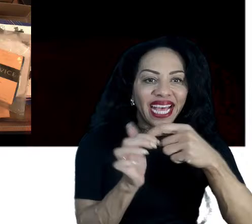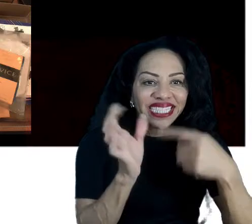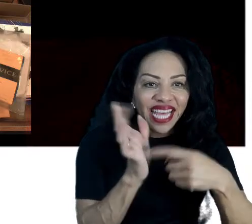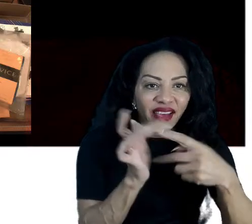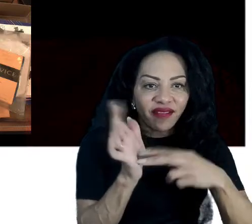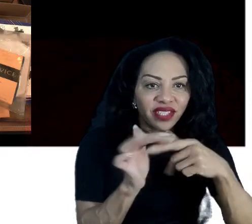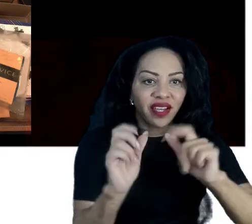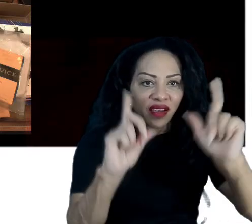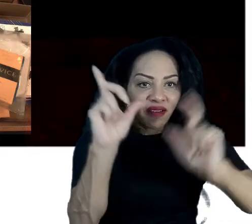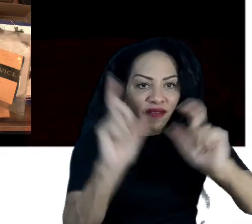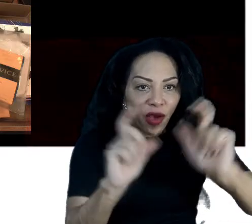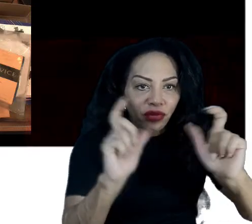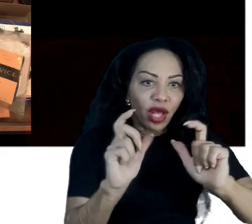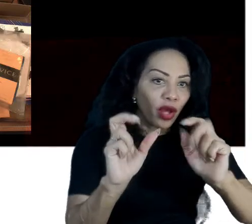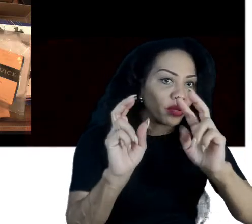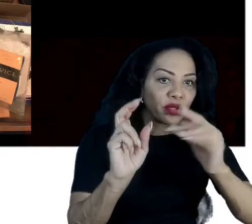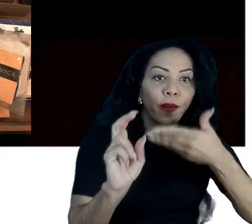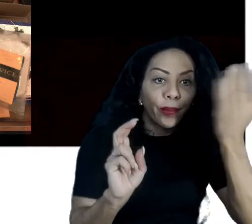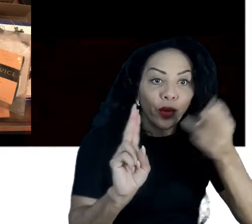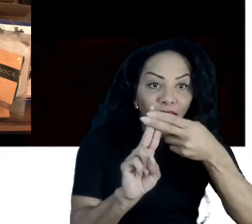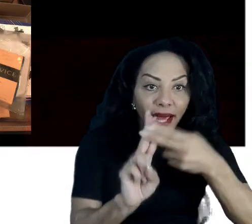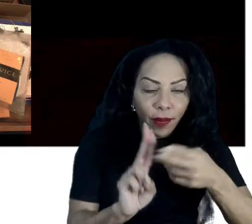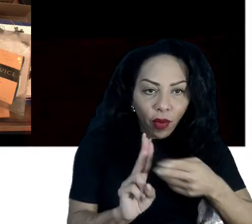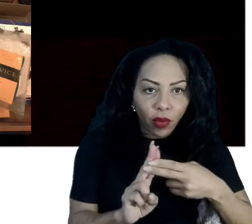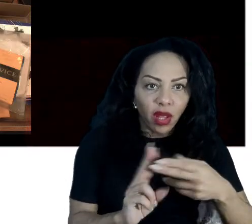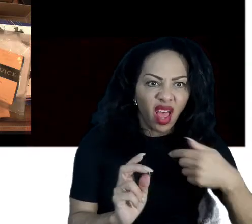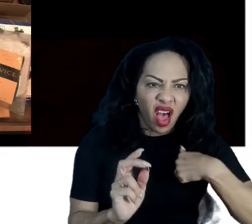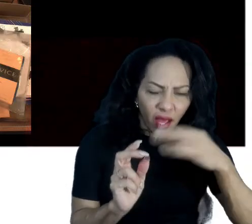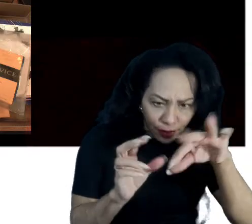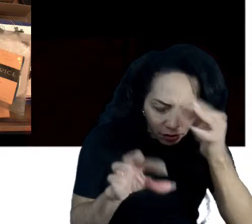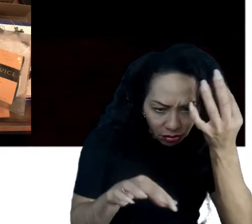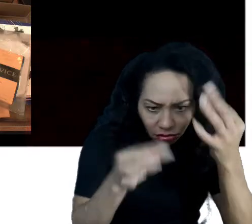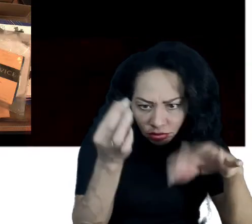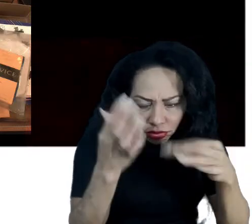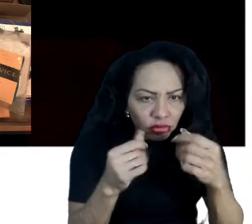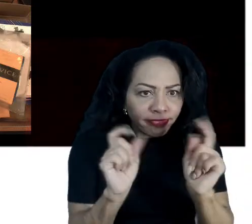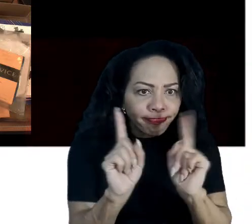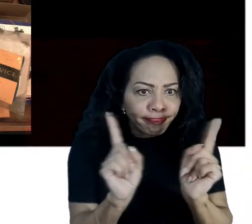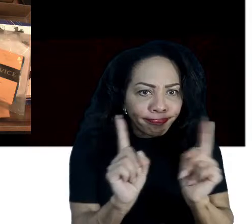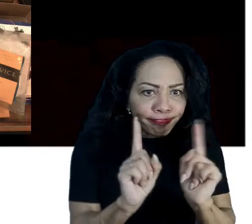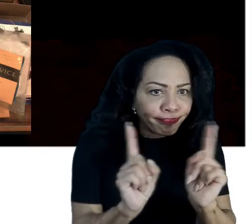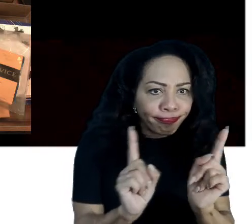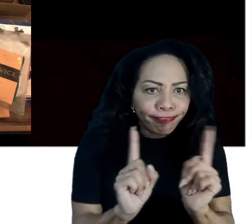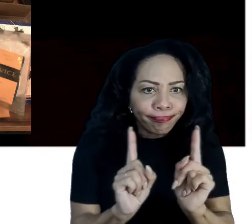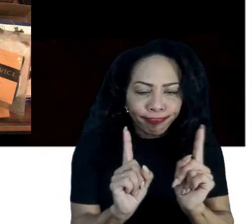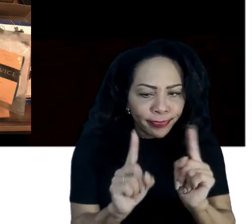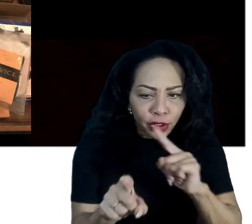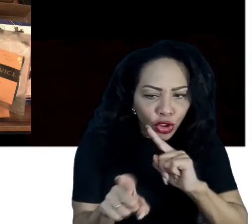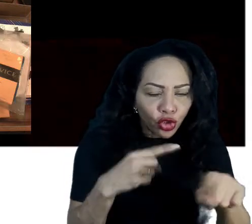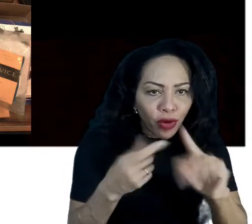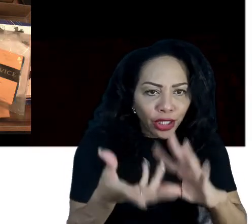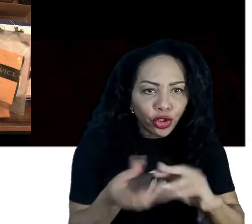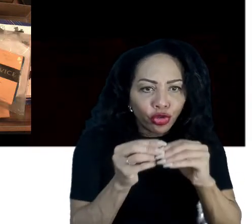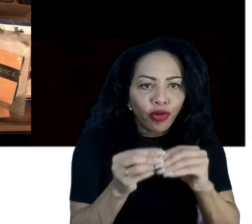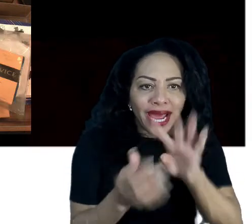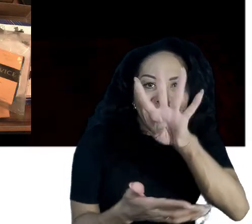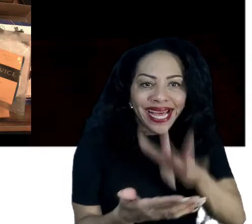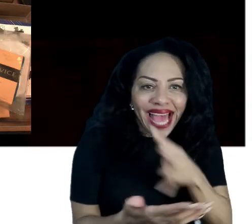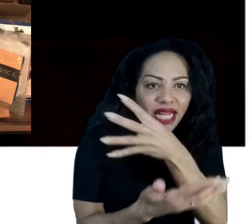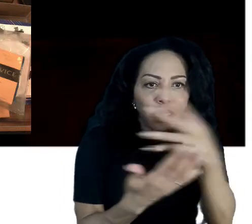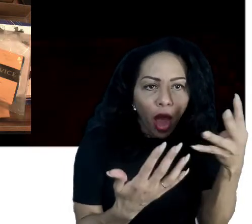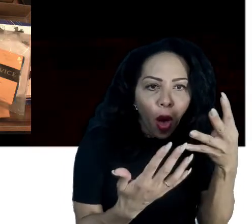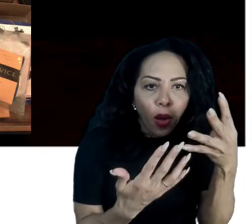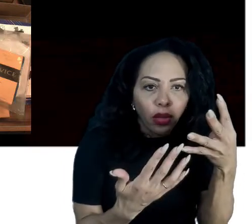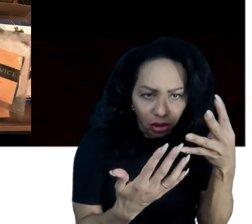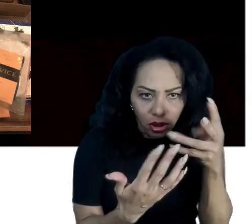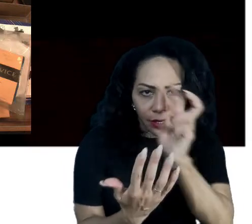I've been kind of leafing through those, sort of figuring out what's what and trying to kind of create a catalogue for those. And in the